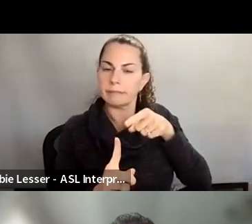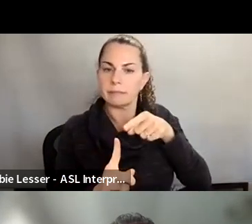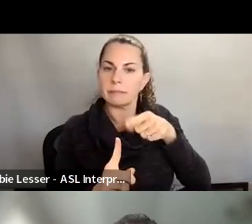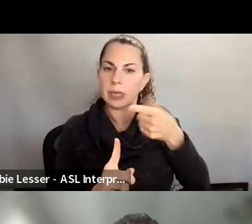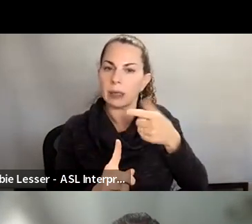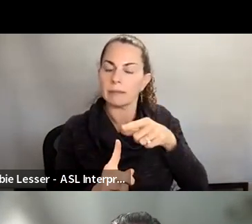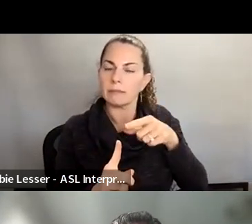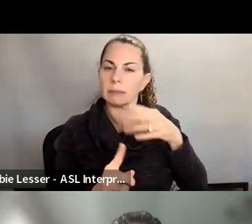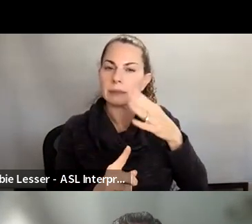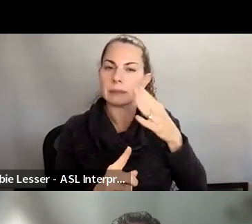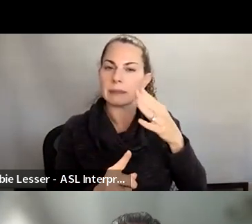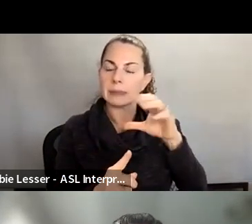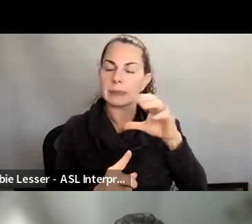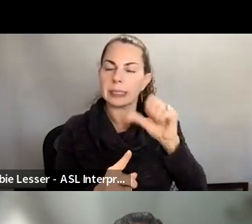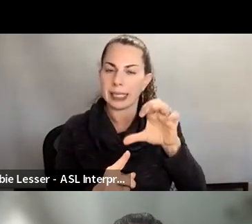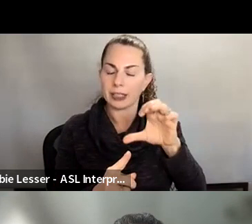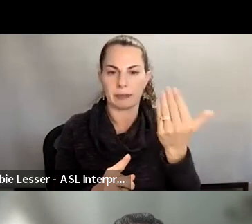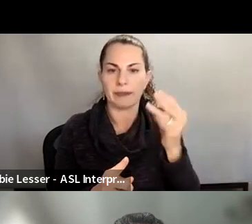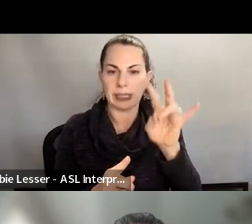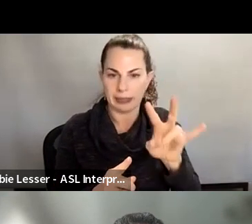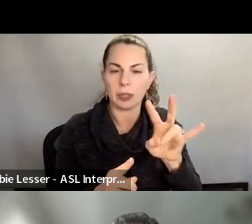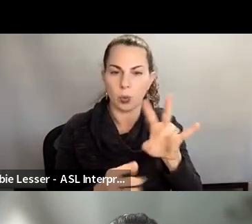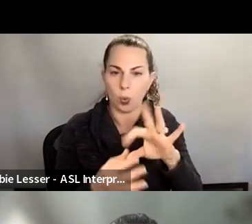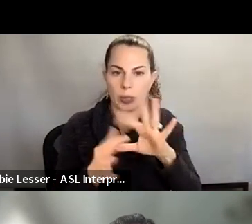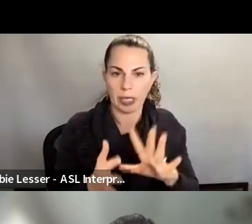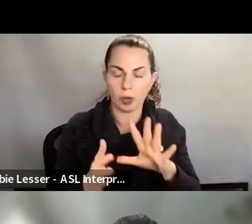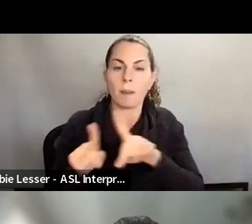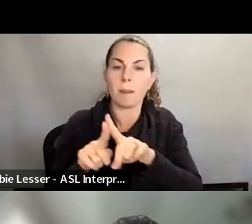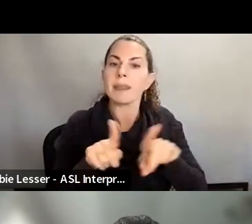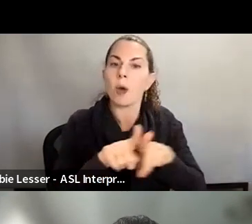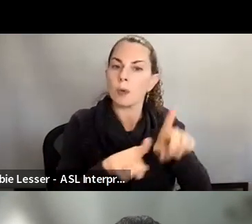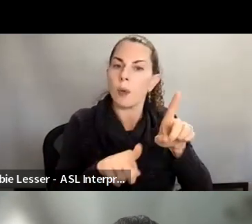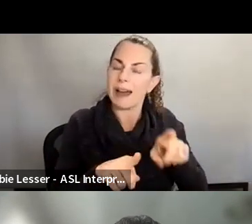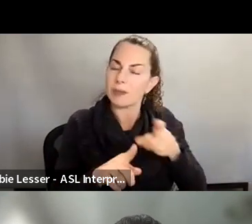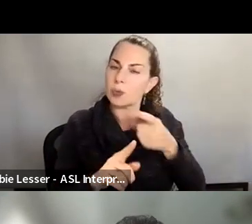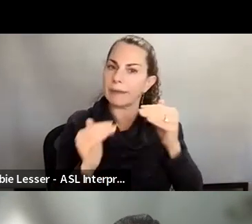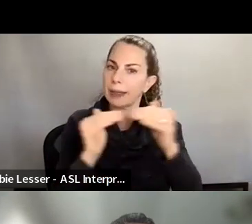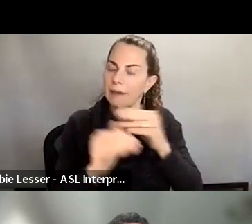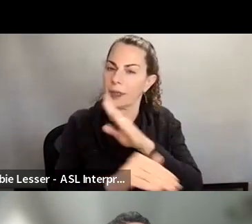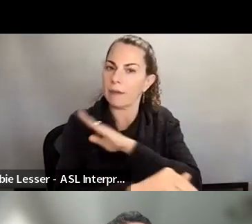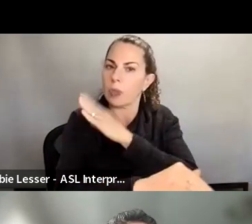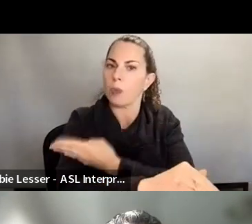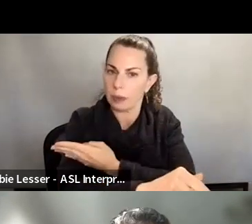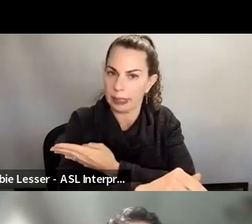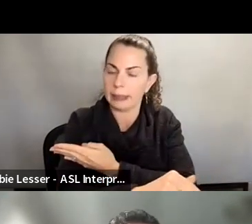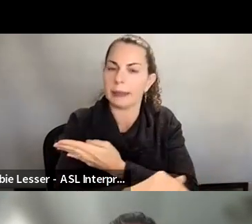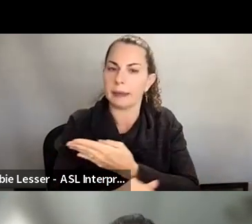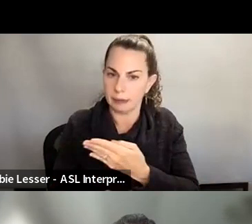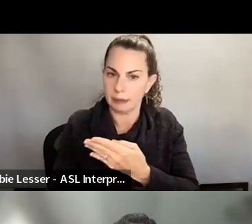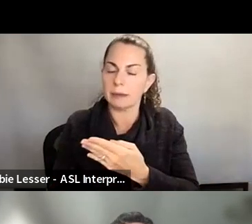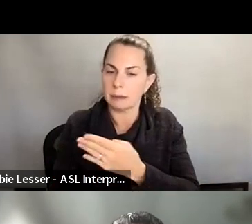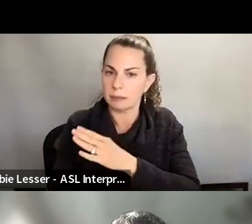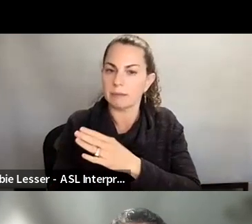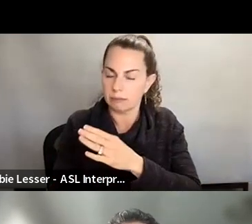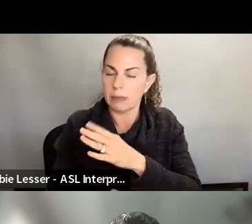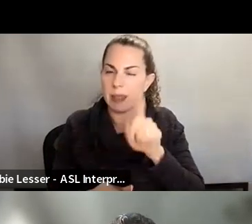of authority that they can have that conversation Carla was talking about, that they are at a level in the institution to have enough authority